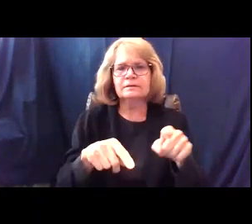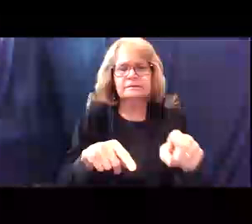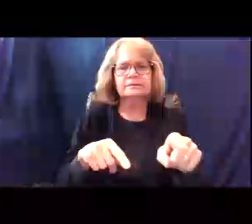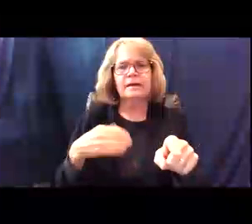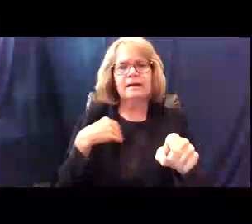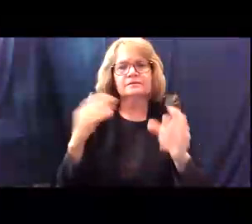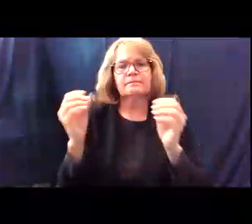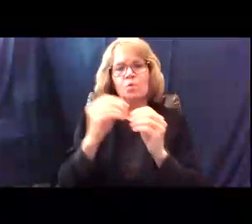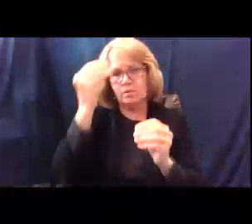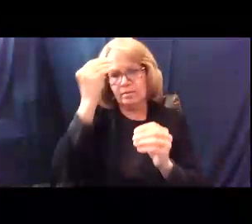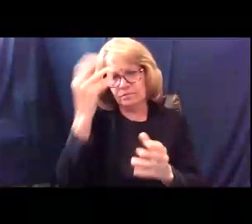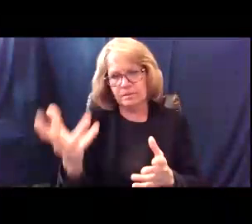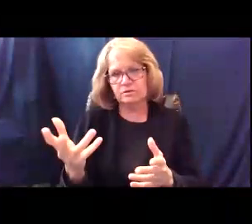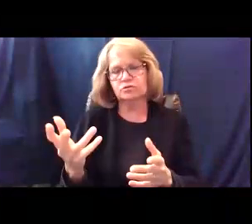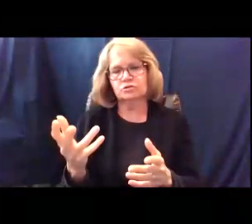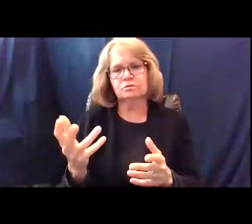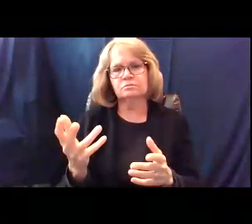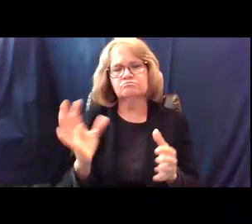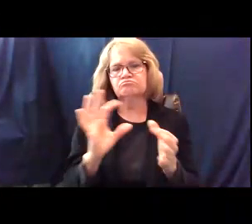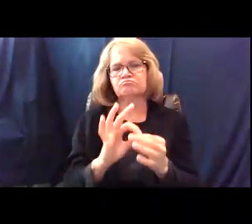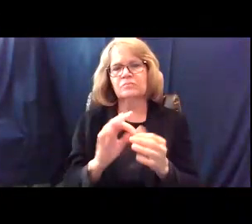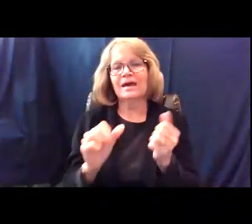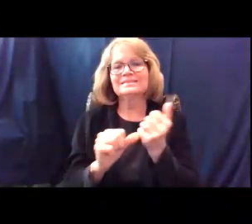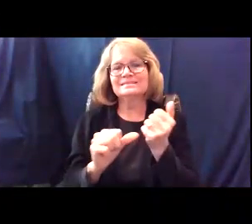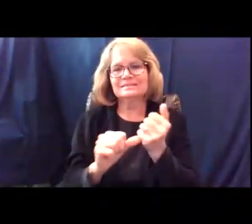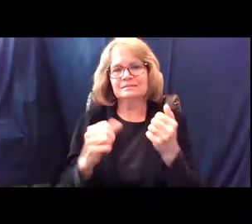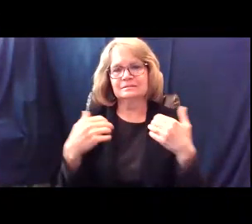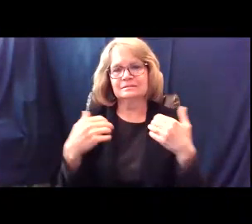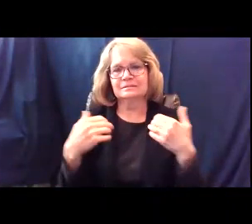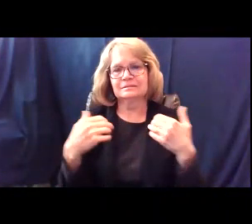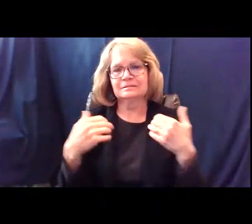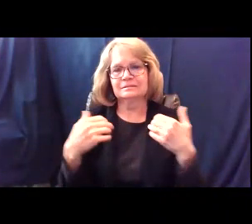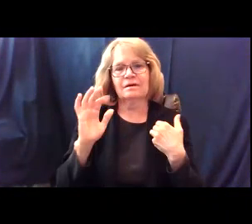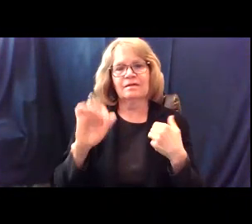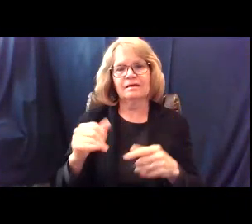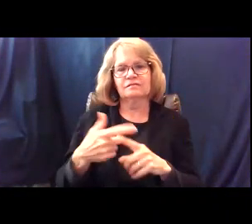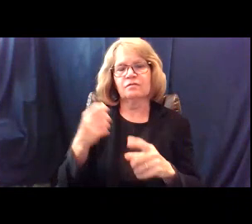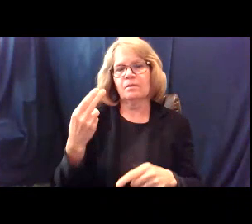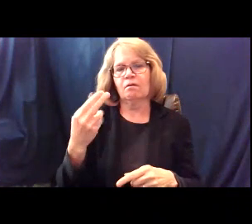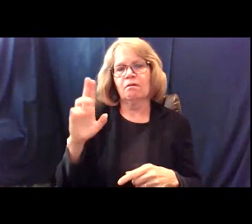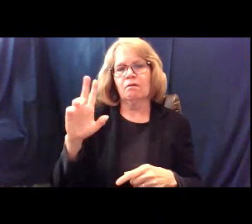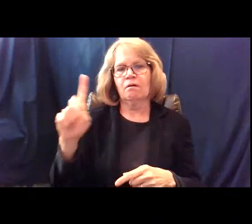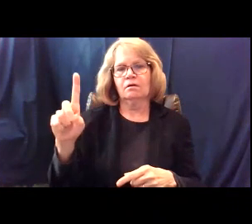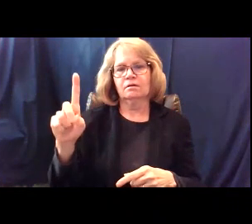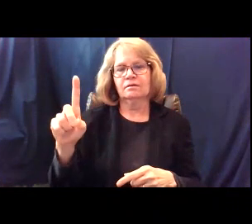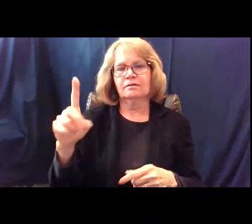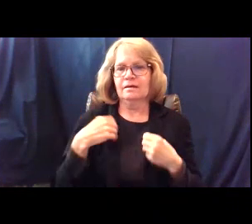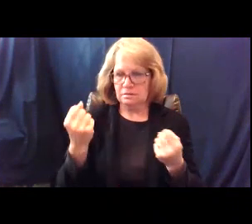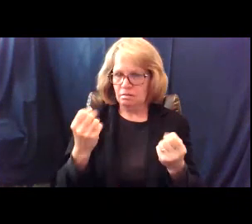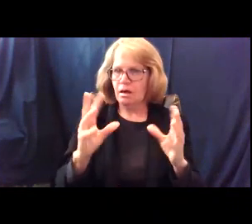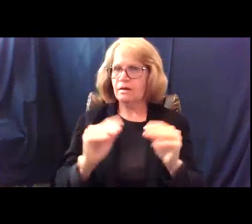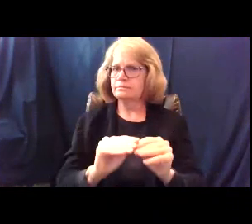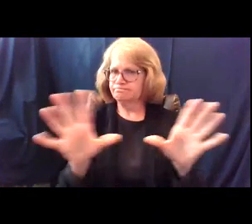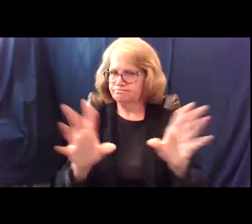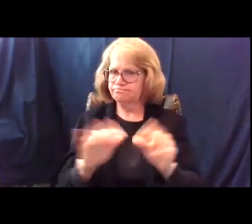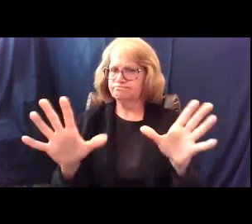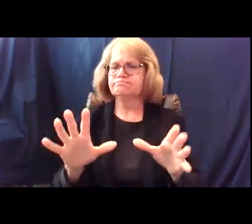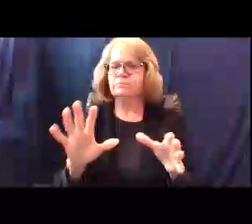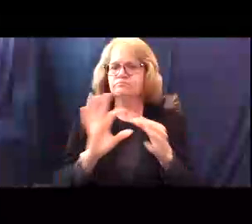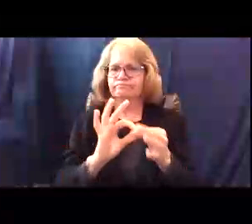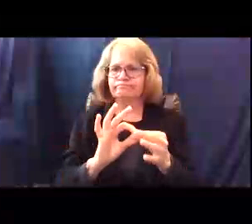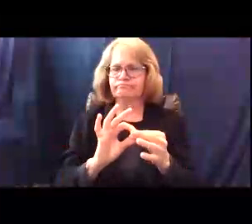additional information about assistance animals. That was put out by HUD, and it's got a lot of clarity around a lot of the issues